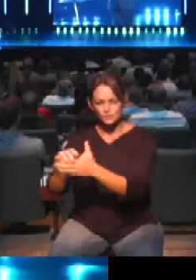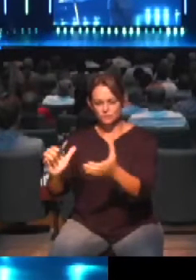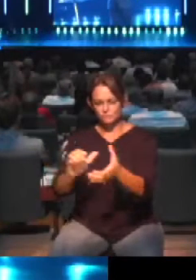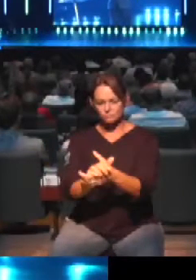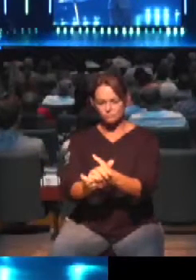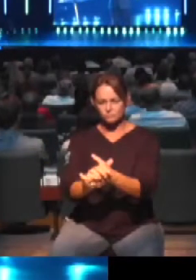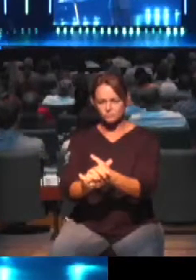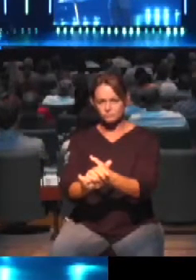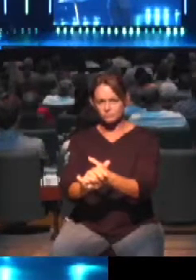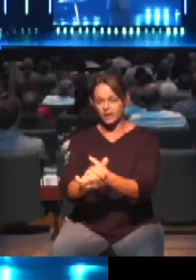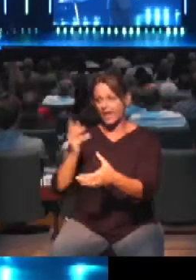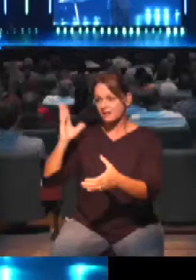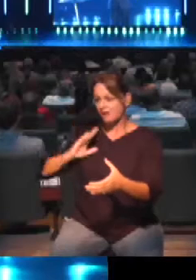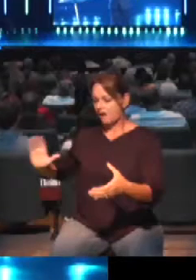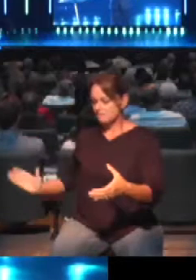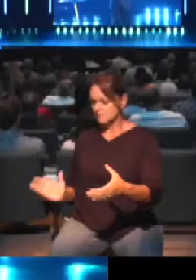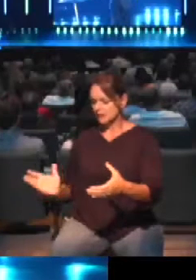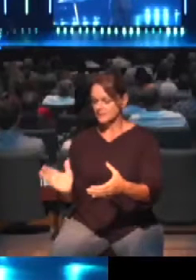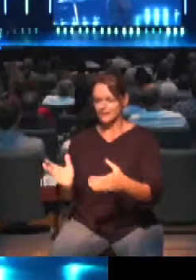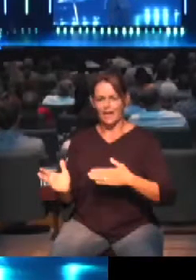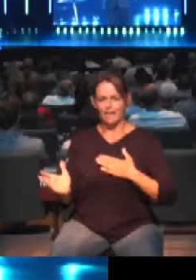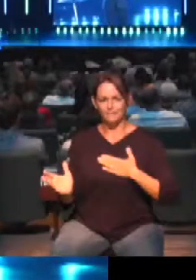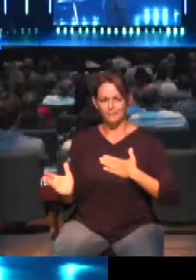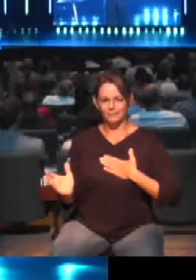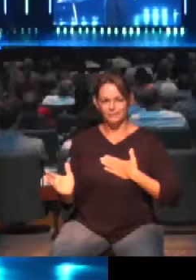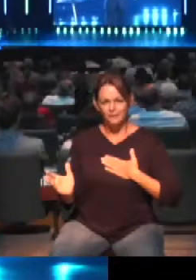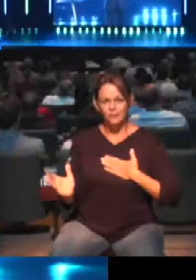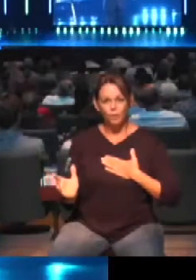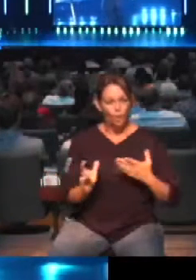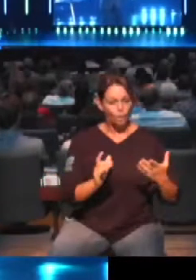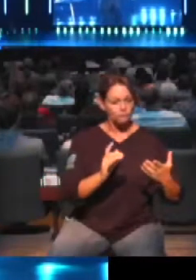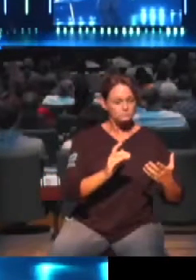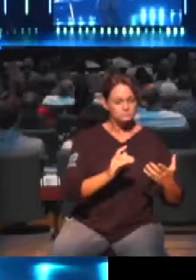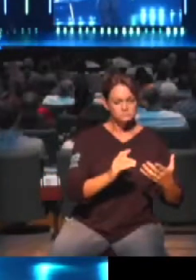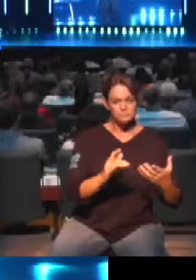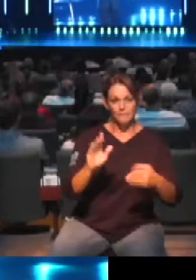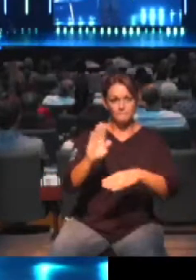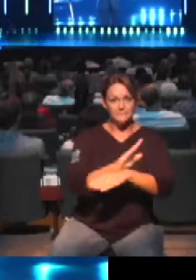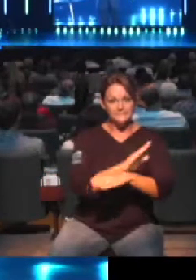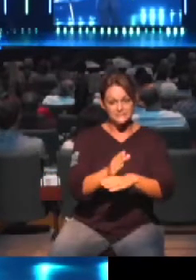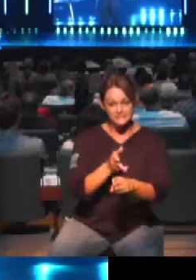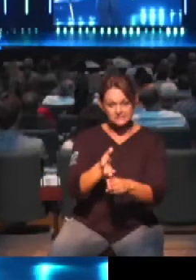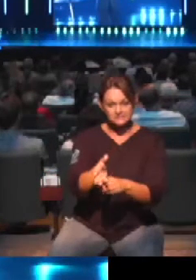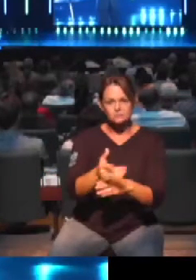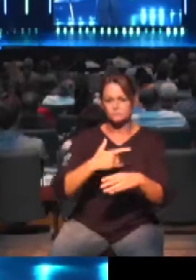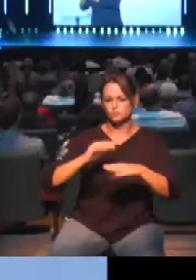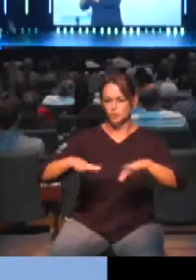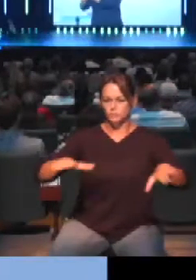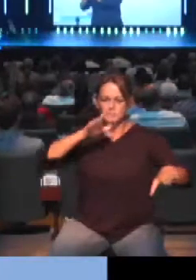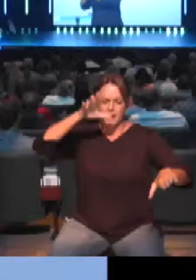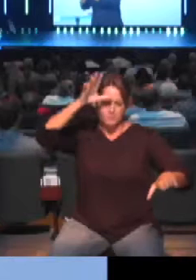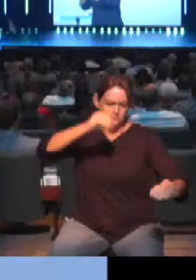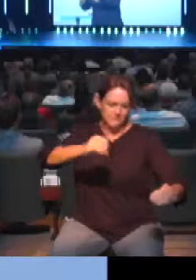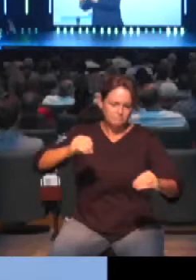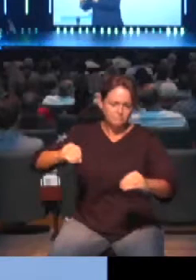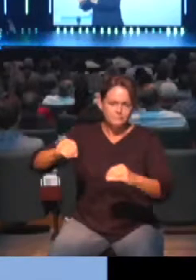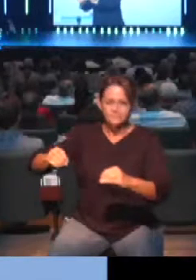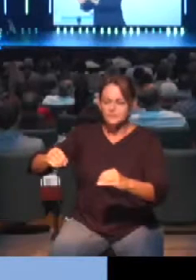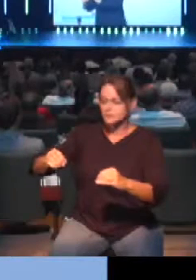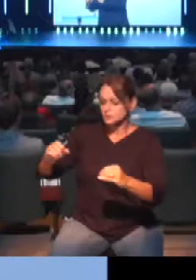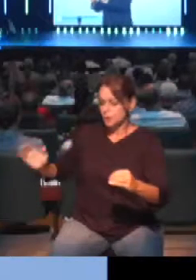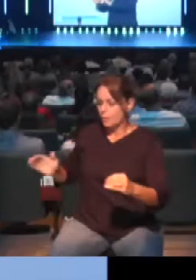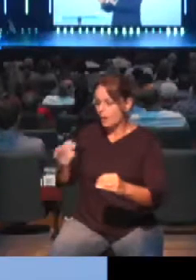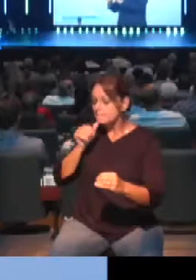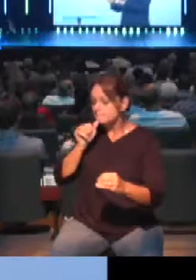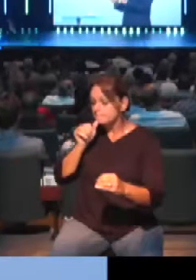your business, or your health, or your relationships, or raising children, or would that be okay? So blessed is not a bad